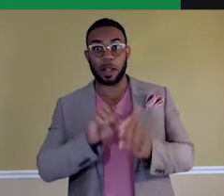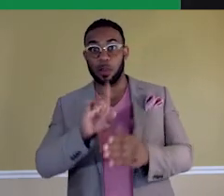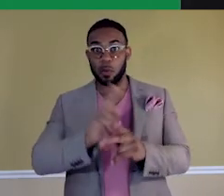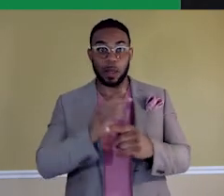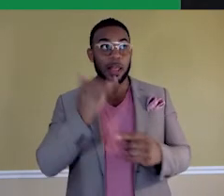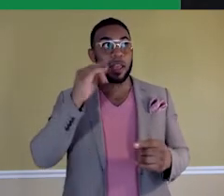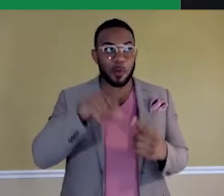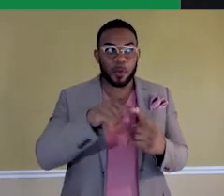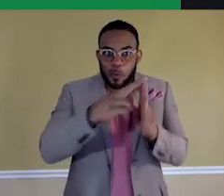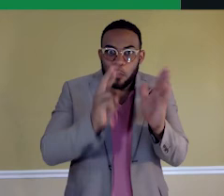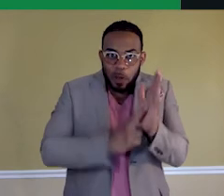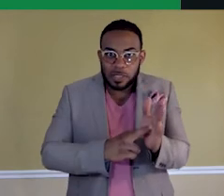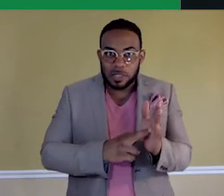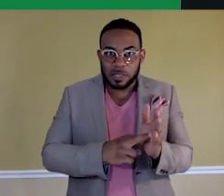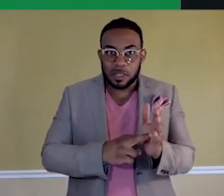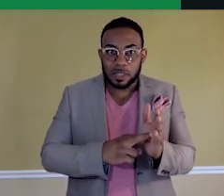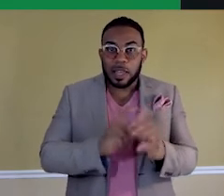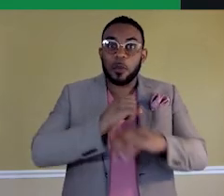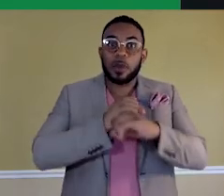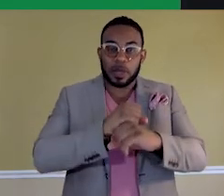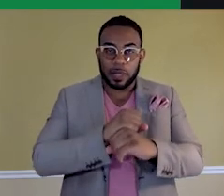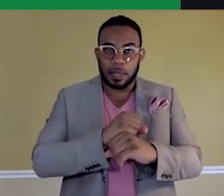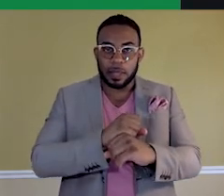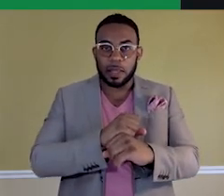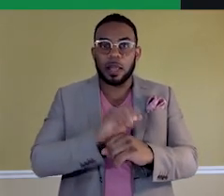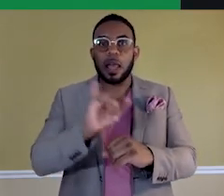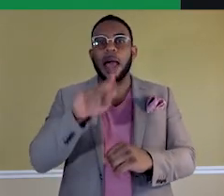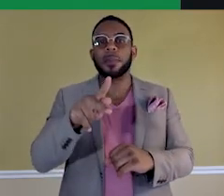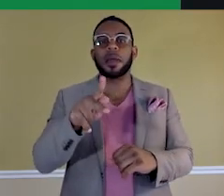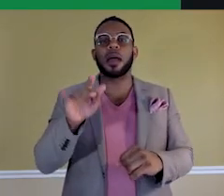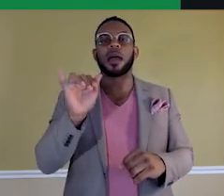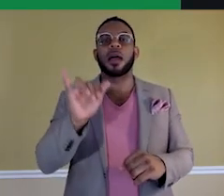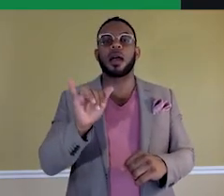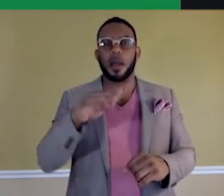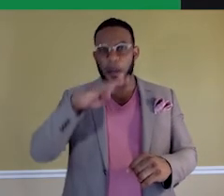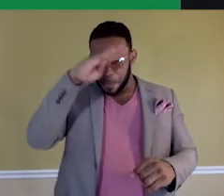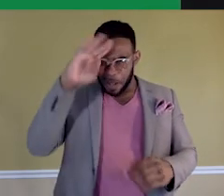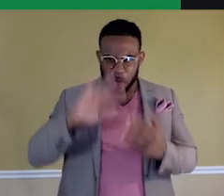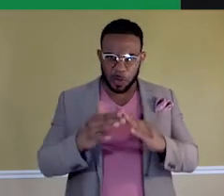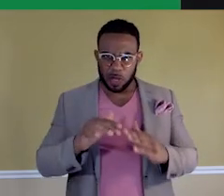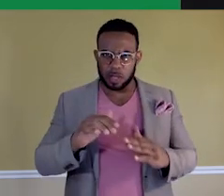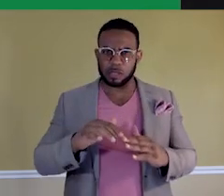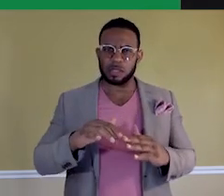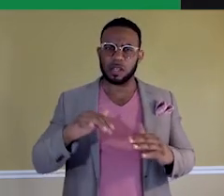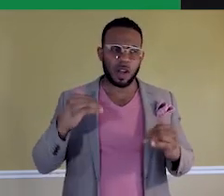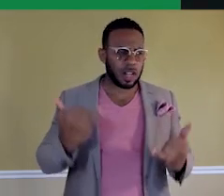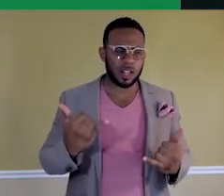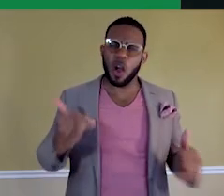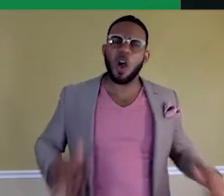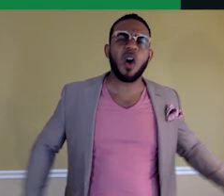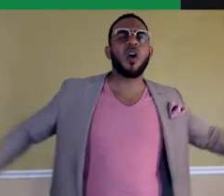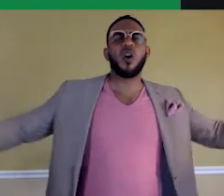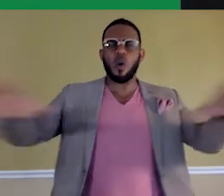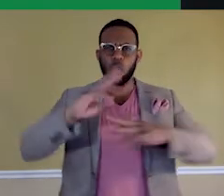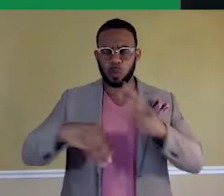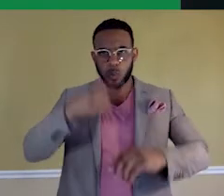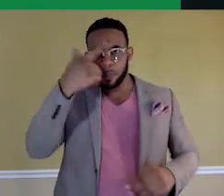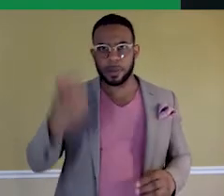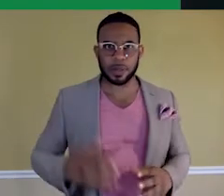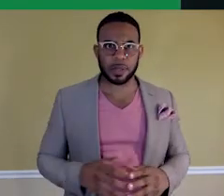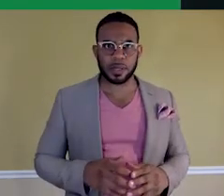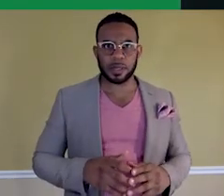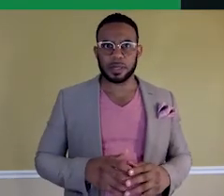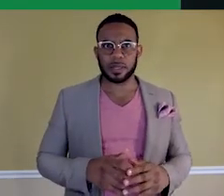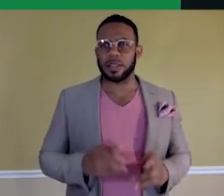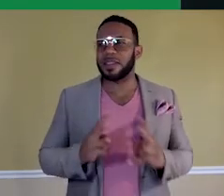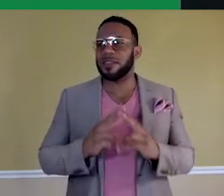product is when you register and protect your IP. The Black community is where it is today all over the world because